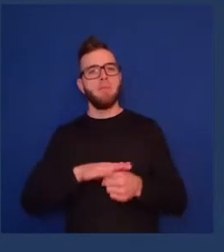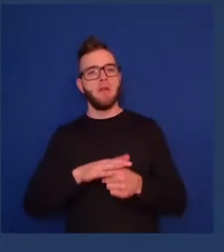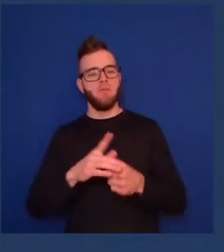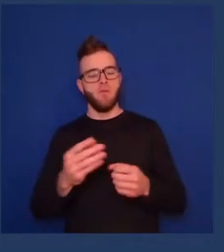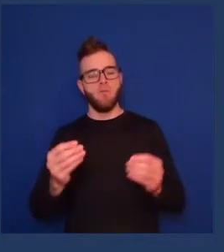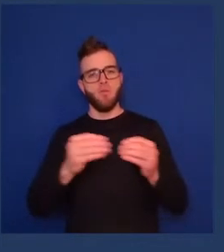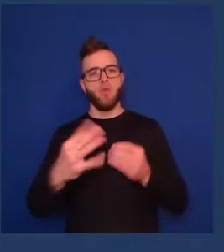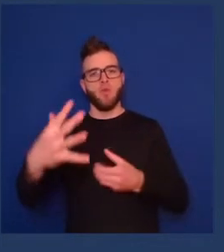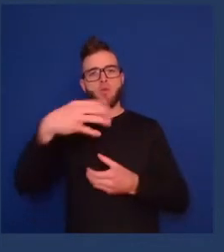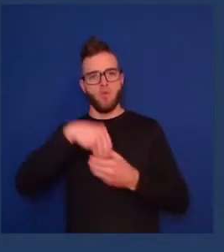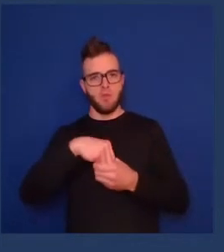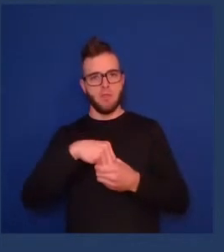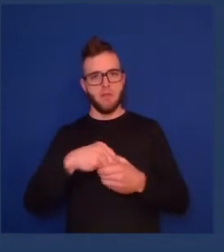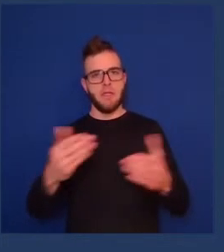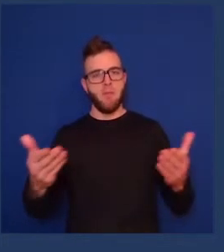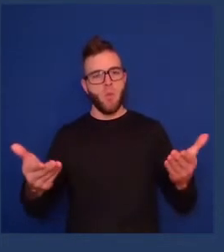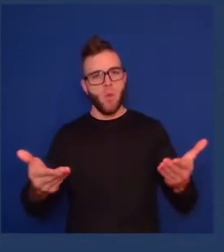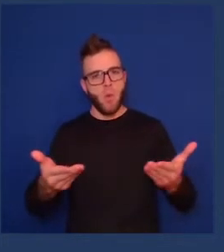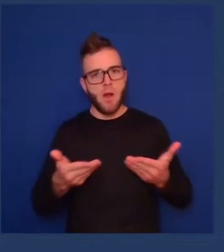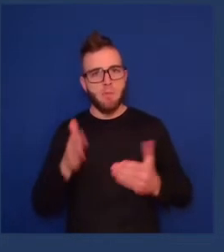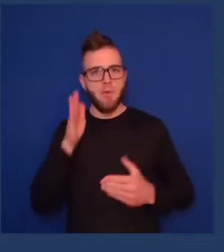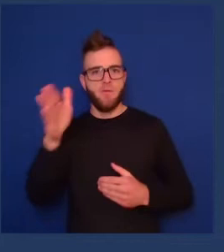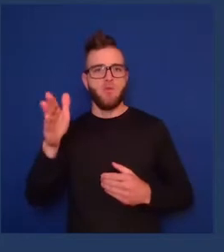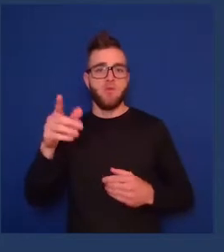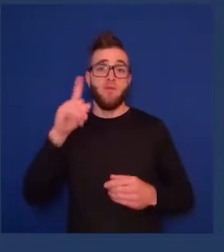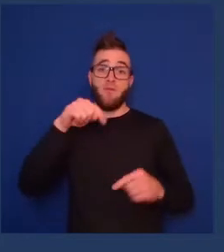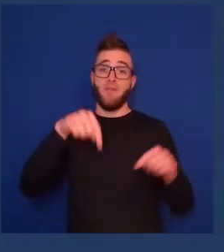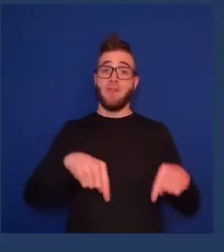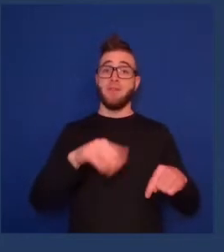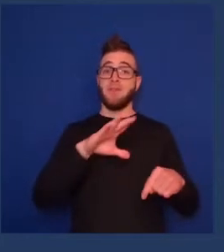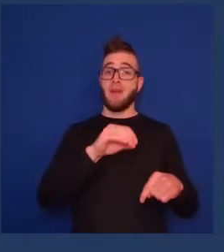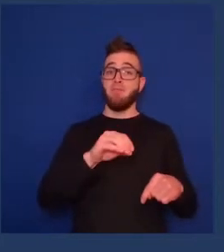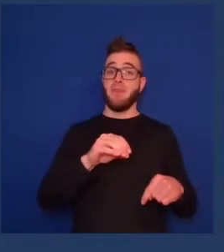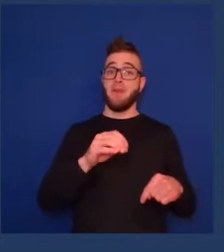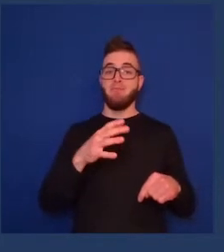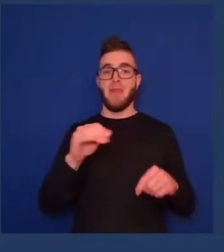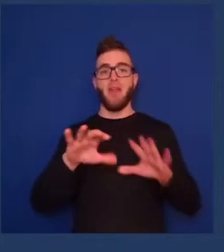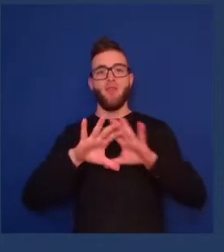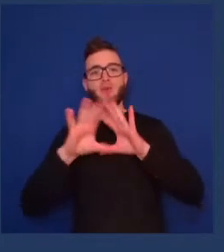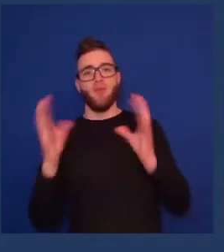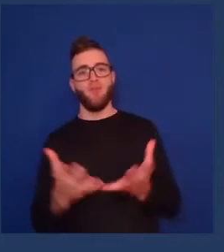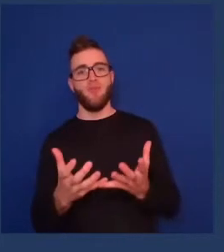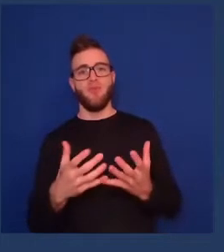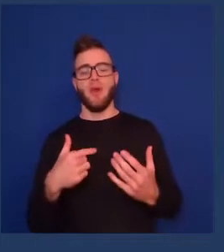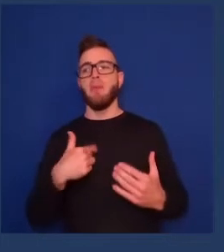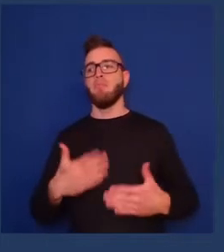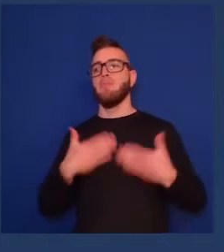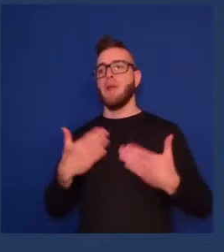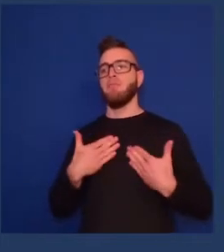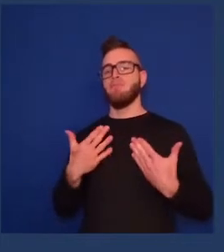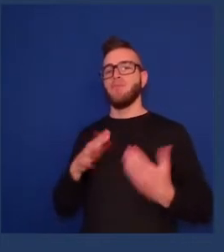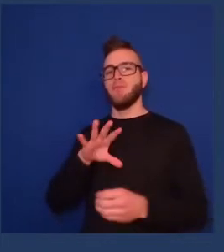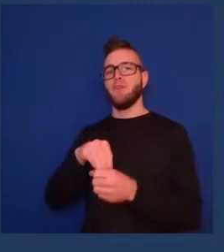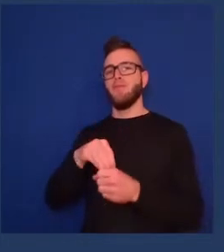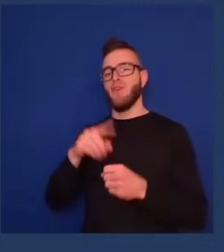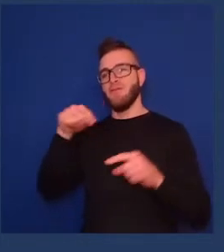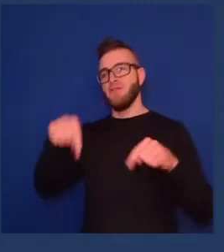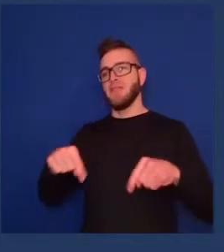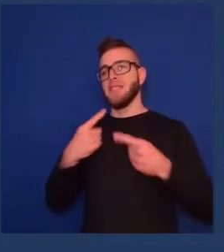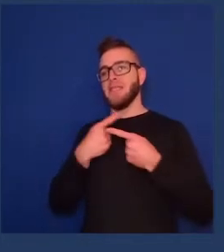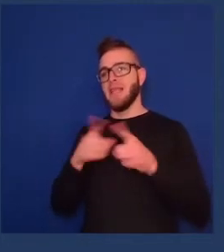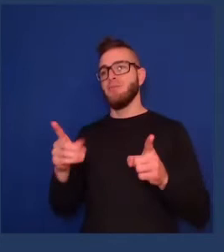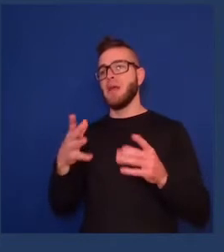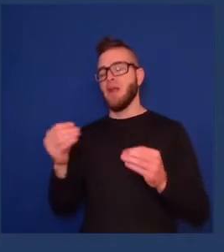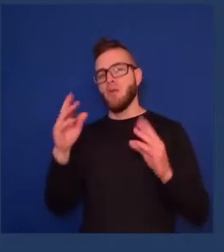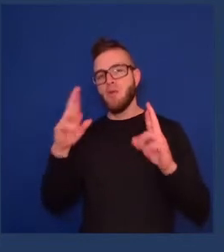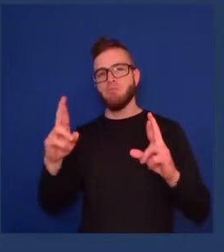corporate leadership to make it happen. But mostly, I think, to committing ourselves to a more inclusive and a more welcoming future in this country and around the world.